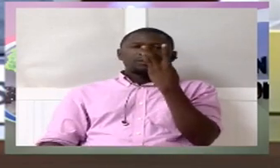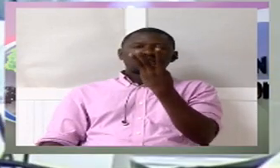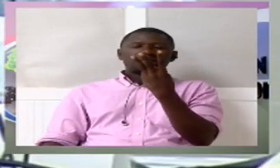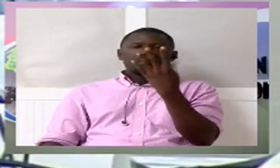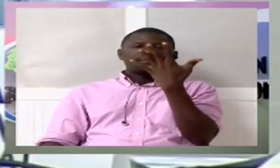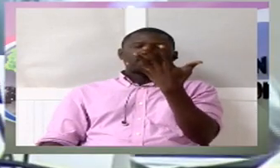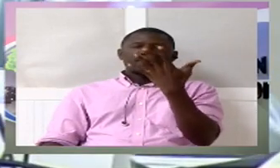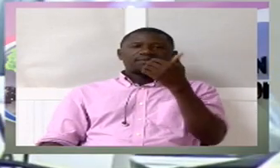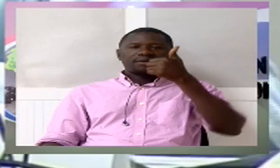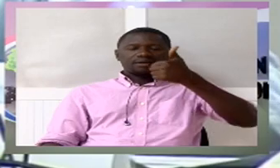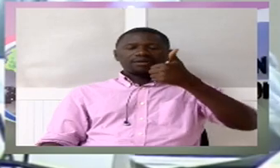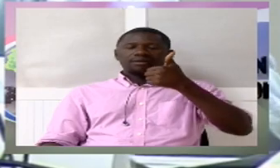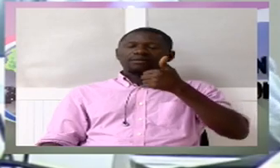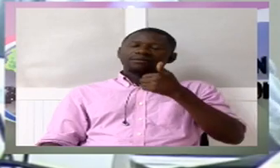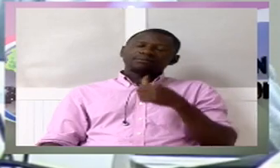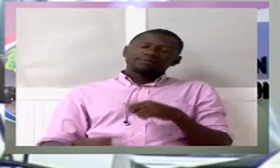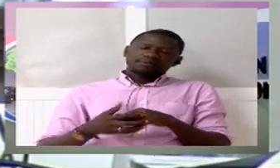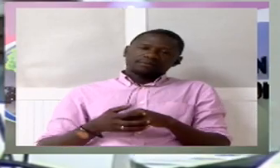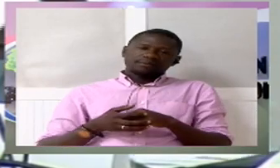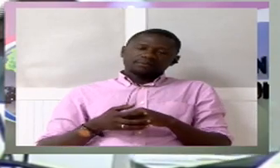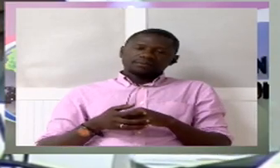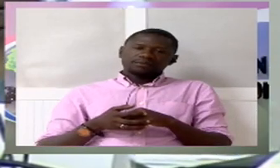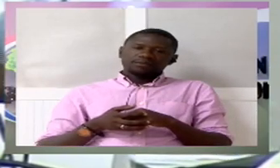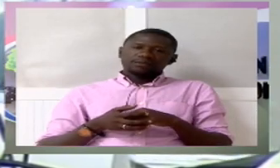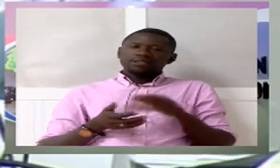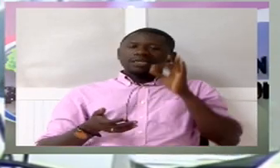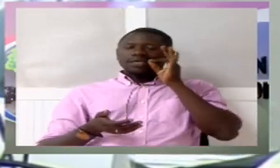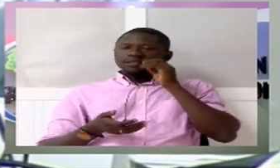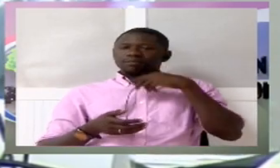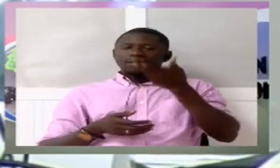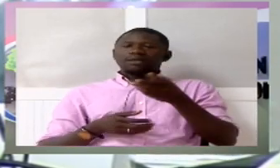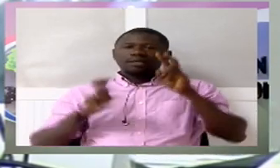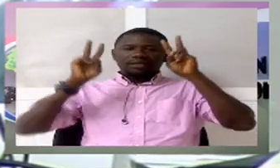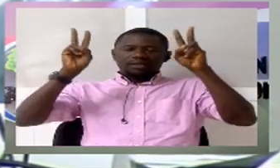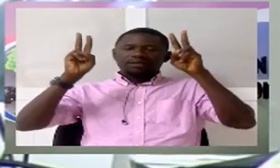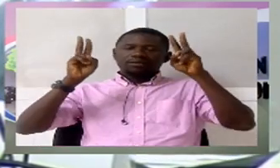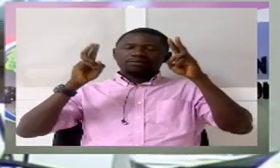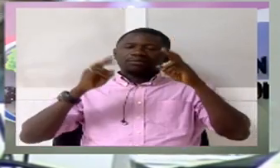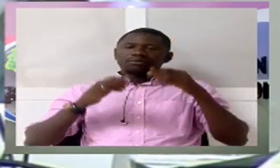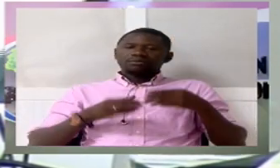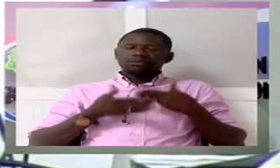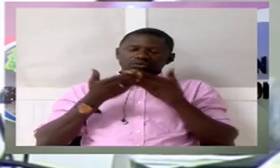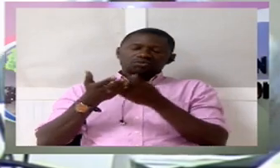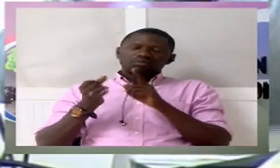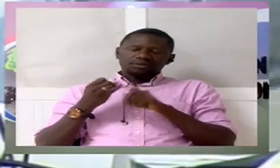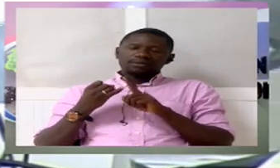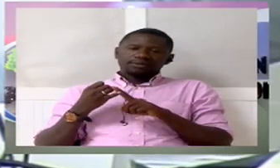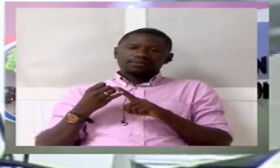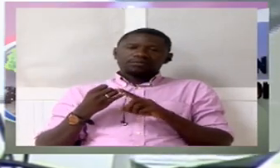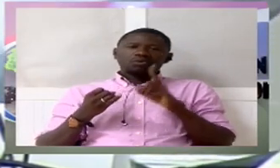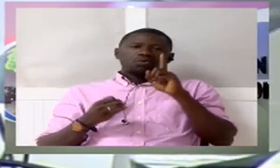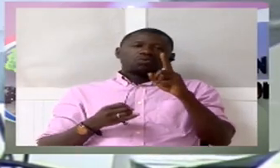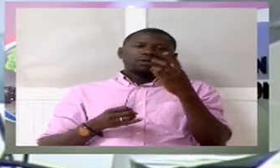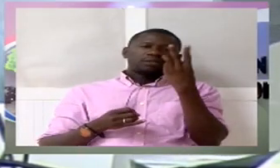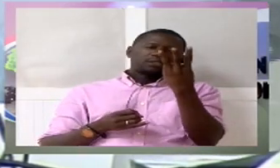the response by Yaya Jame should be